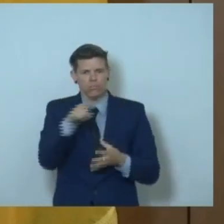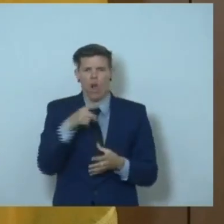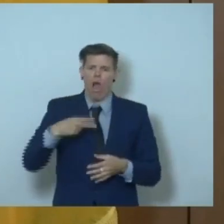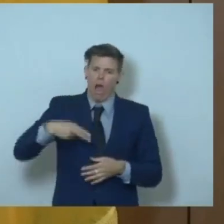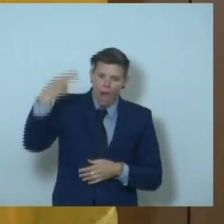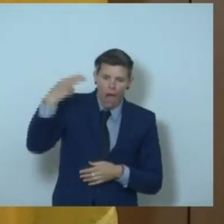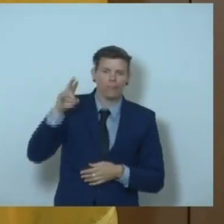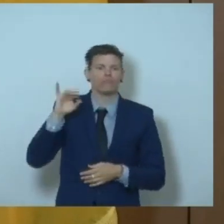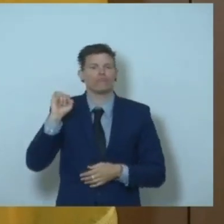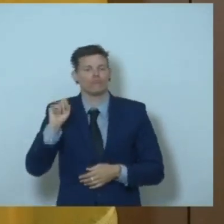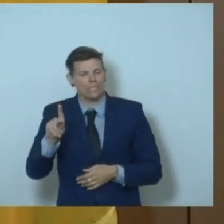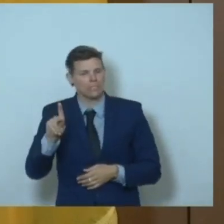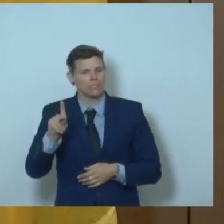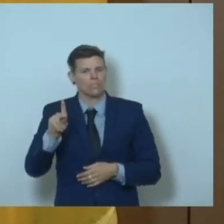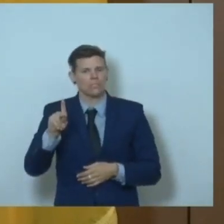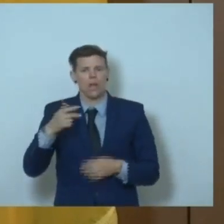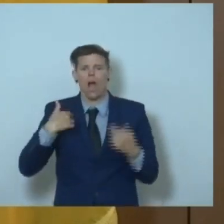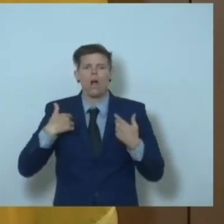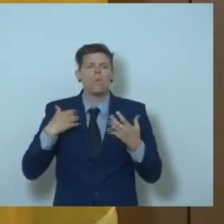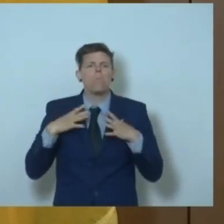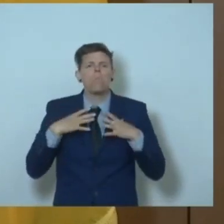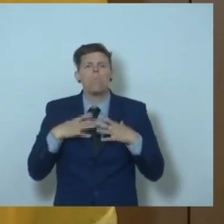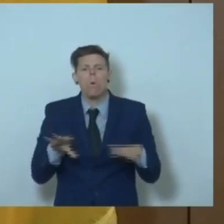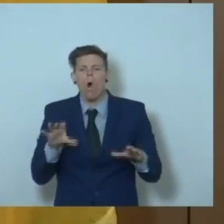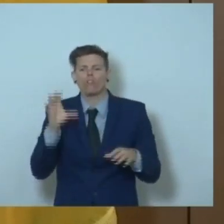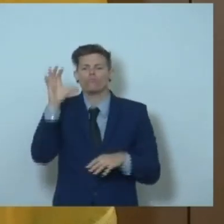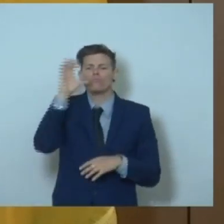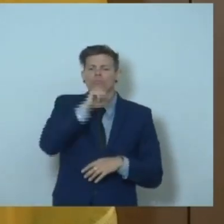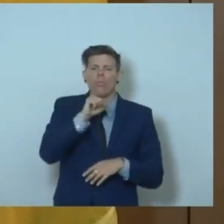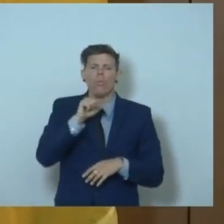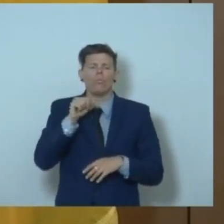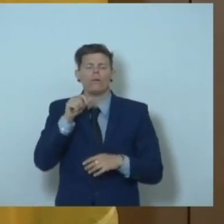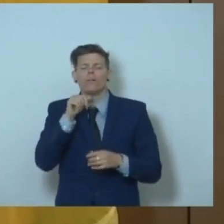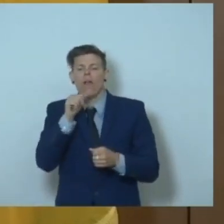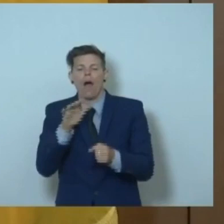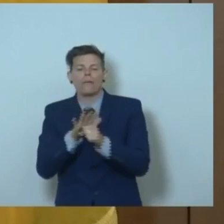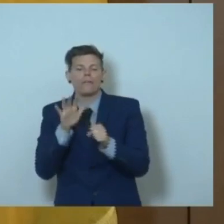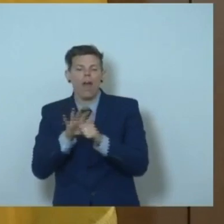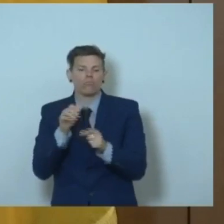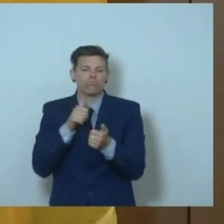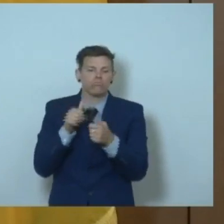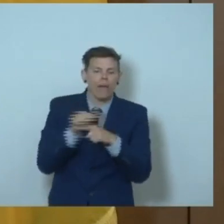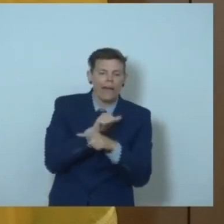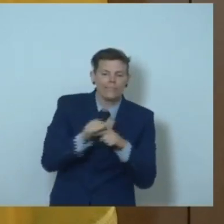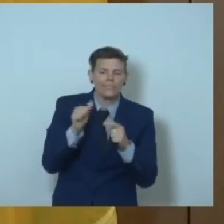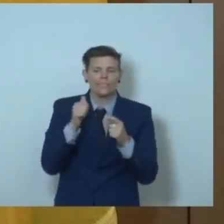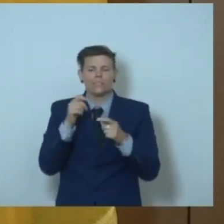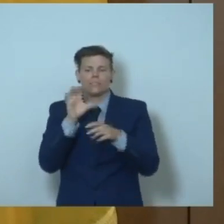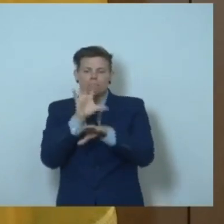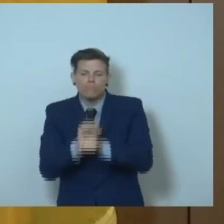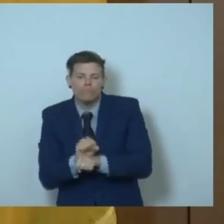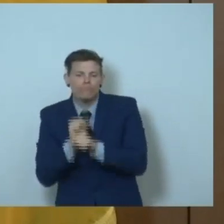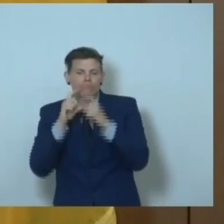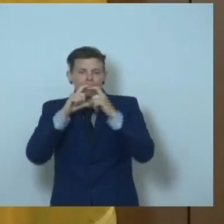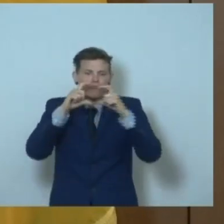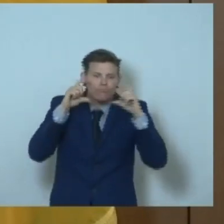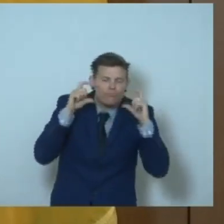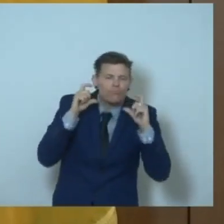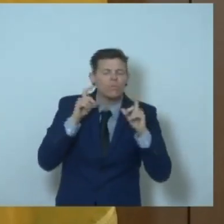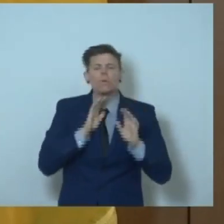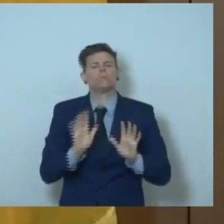practices in and of themselves are enough. They are hugely proactive. They make